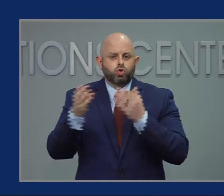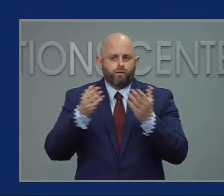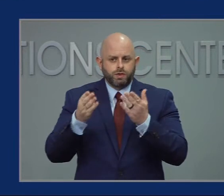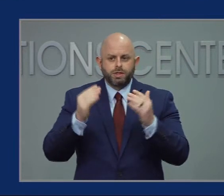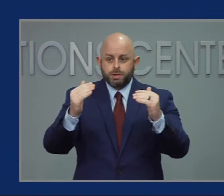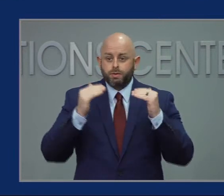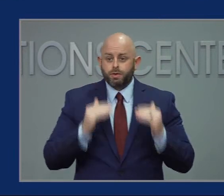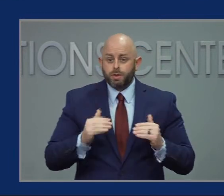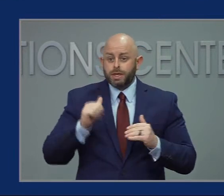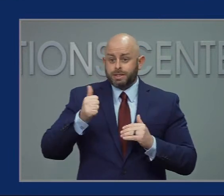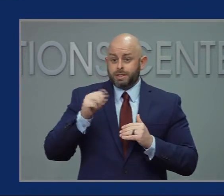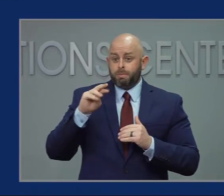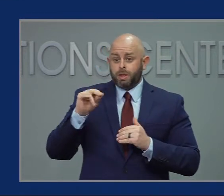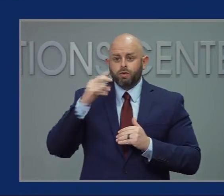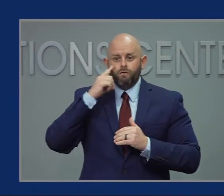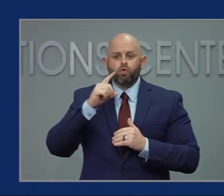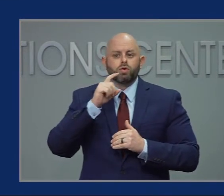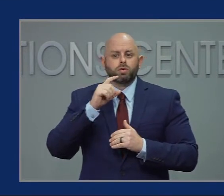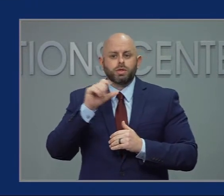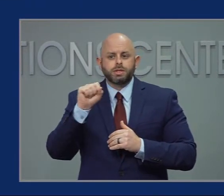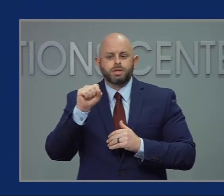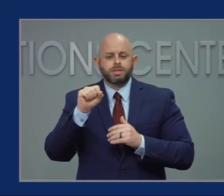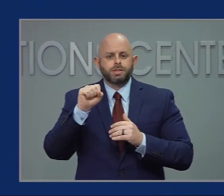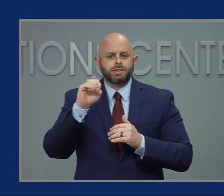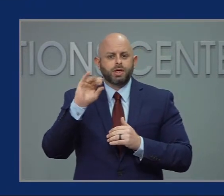sexual assault evidence testing.